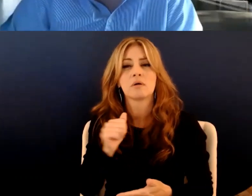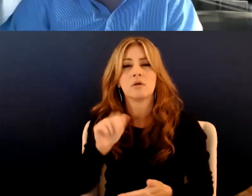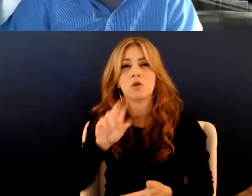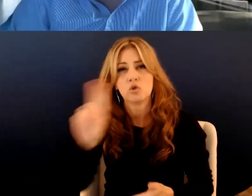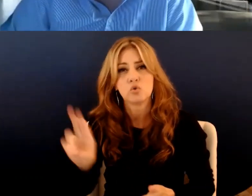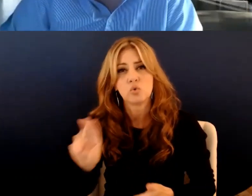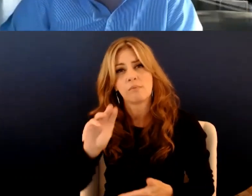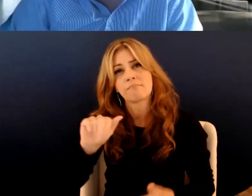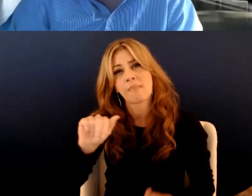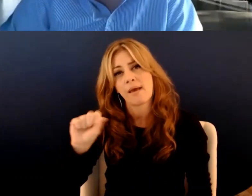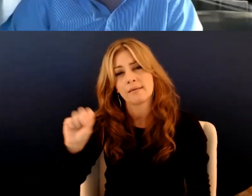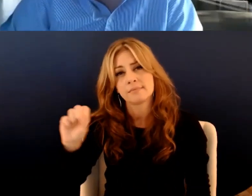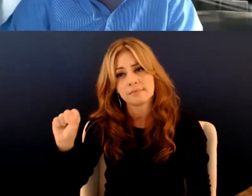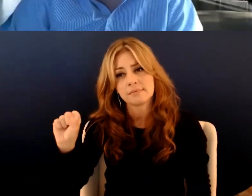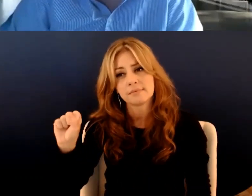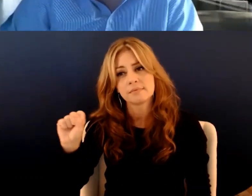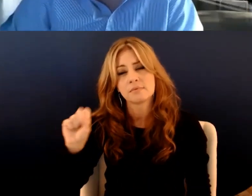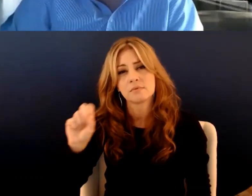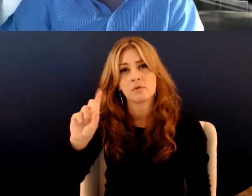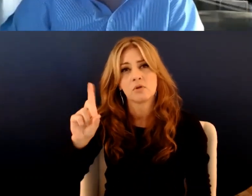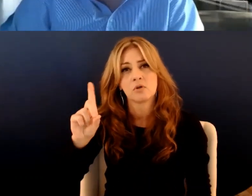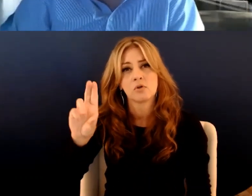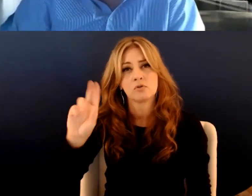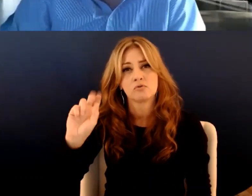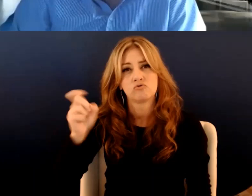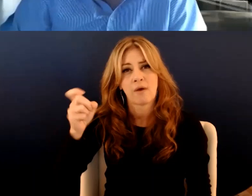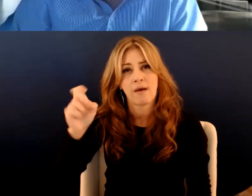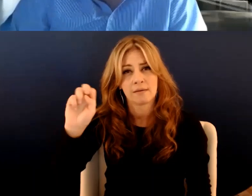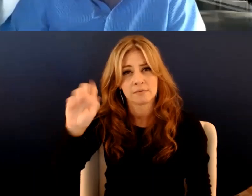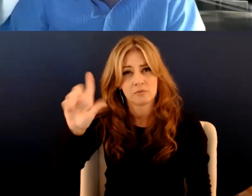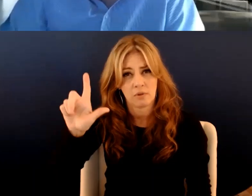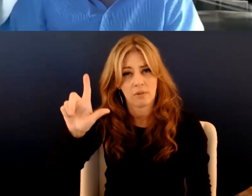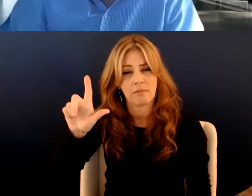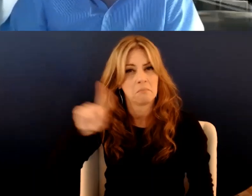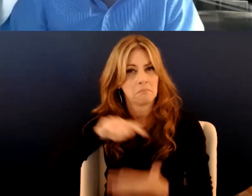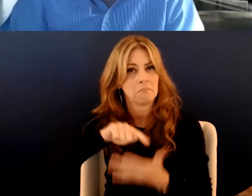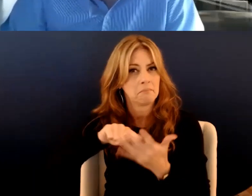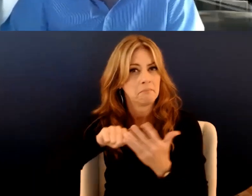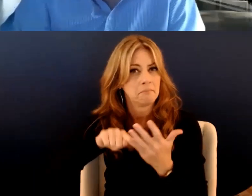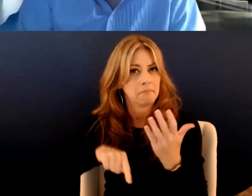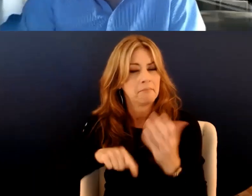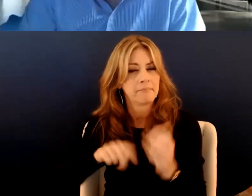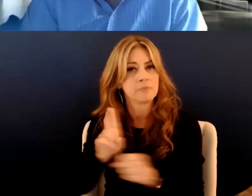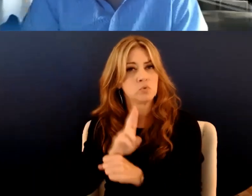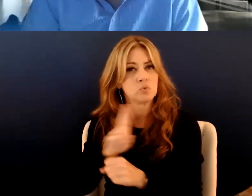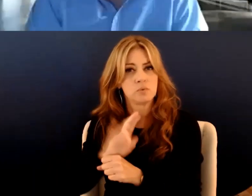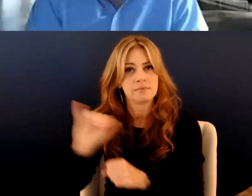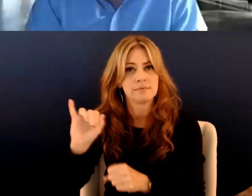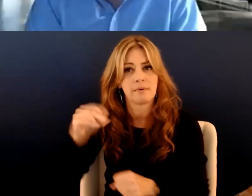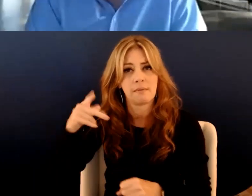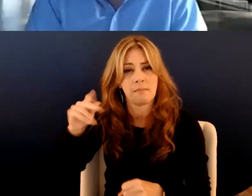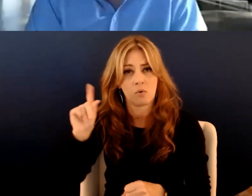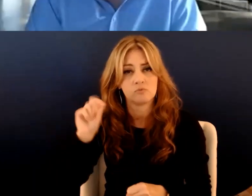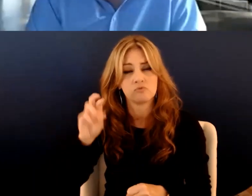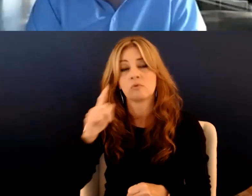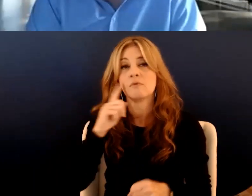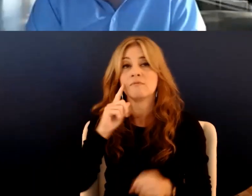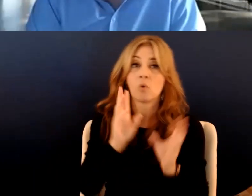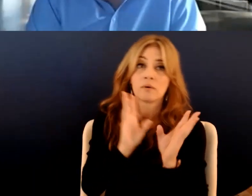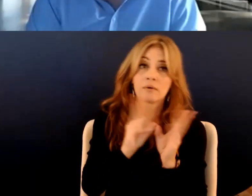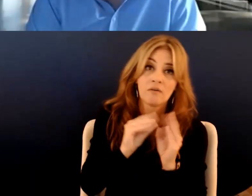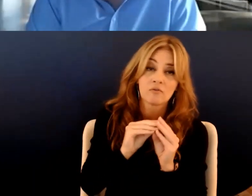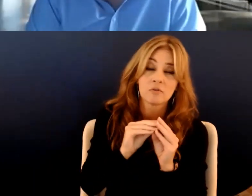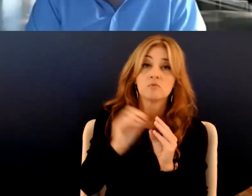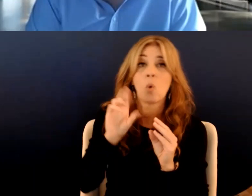UMass, Drexel. There's a lot of them that use it either for conferences or part of their